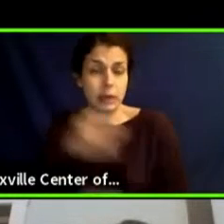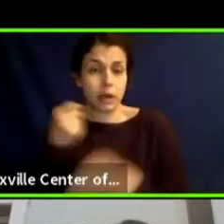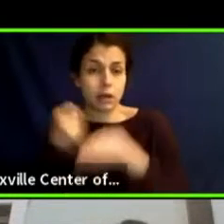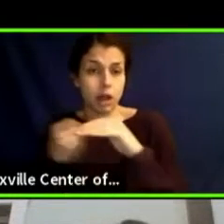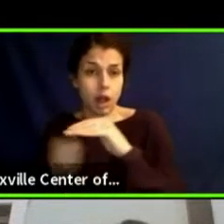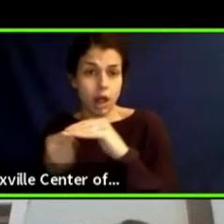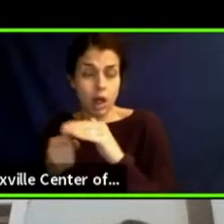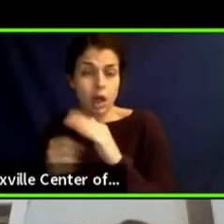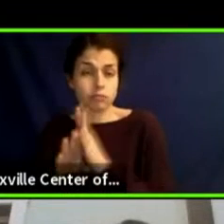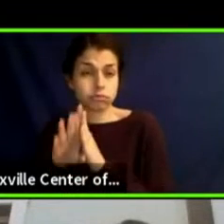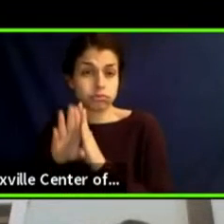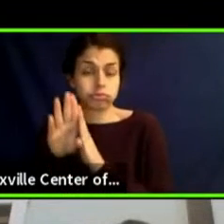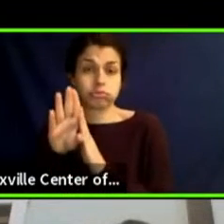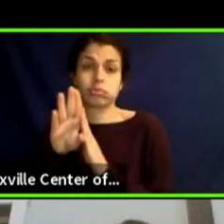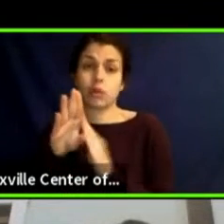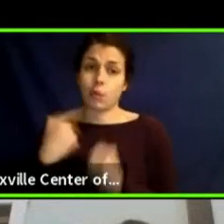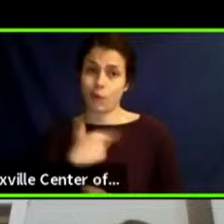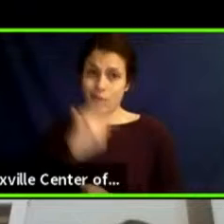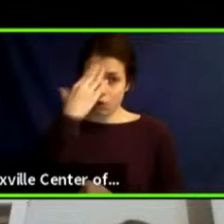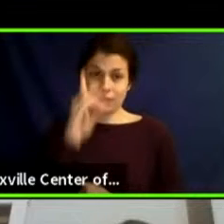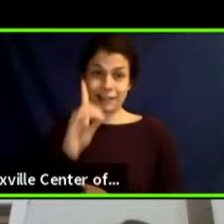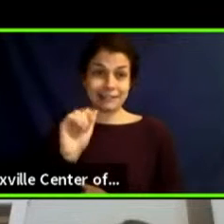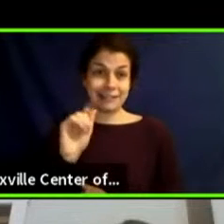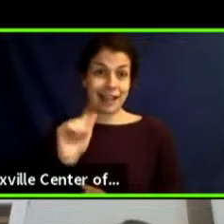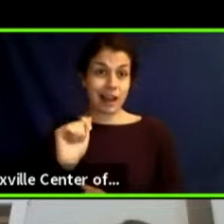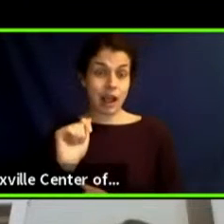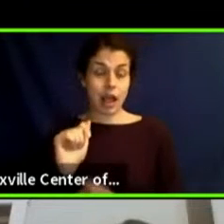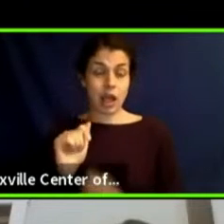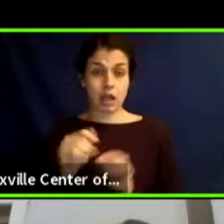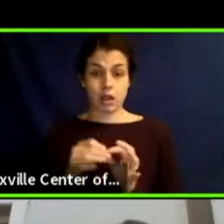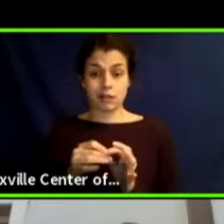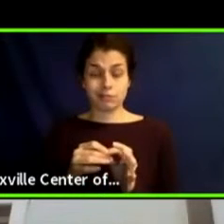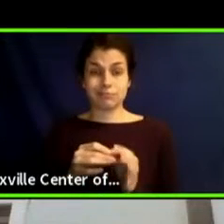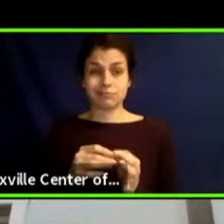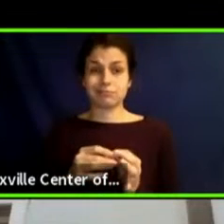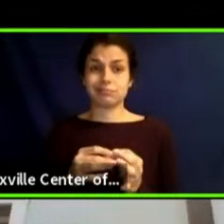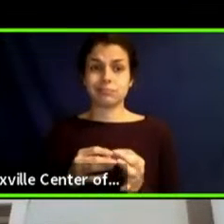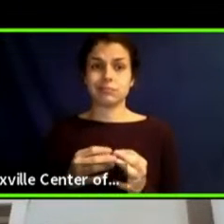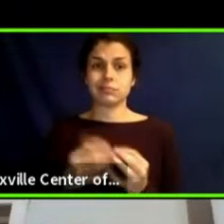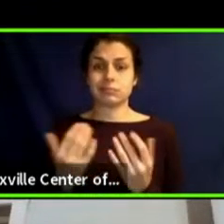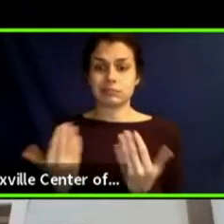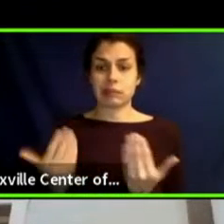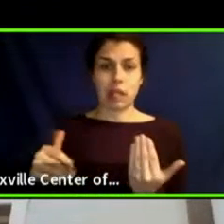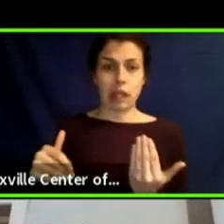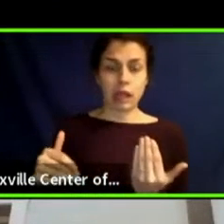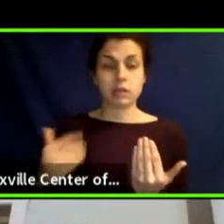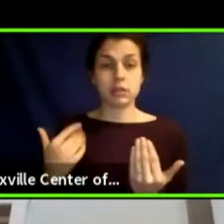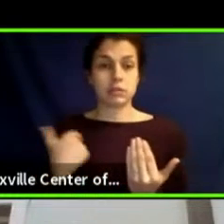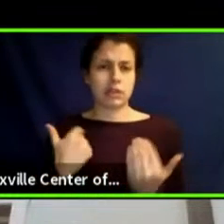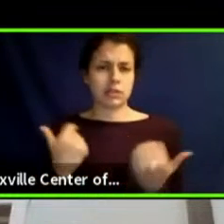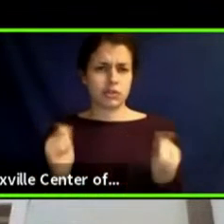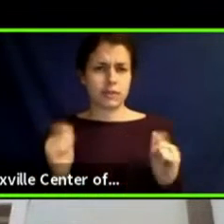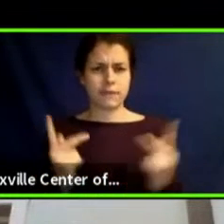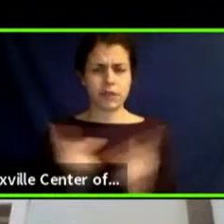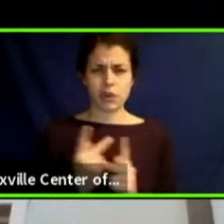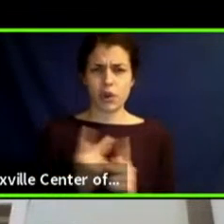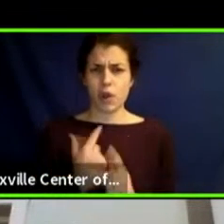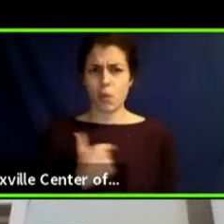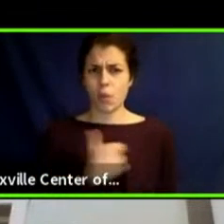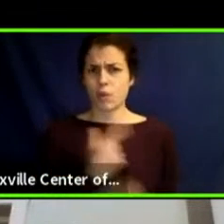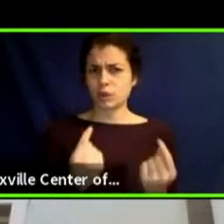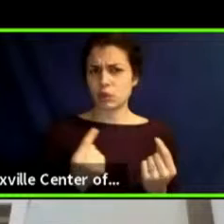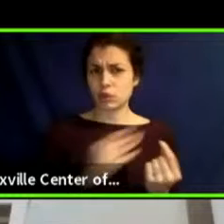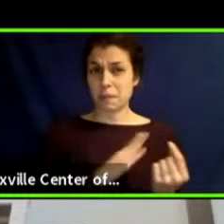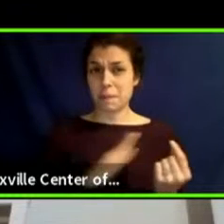worse. I have really struggled with what's the right thing for us to do as a board. What's the right thing for me to recommend as